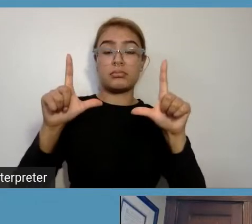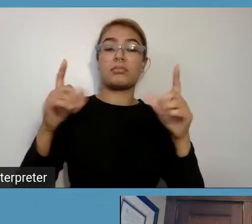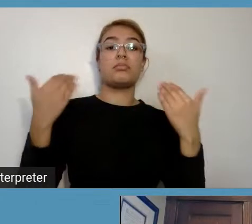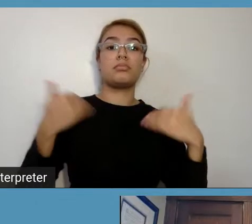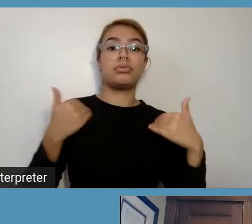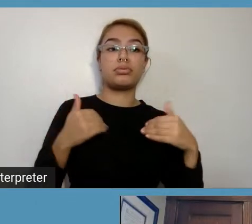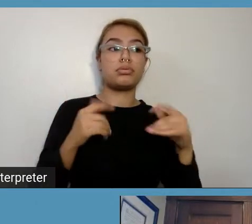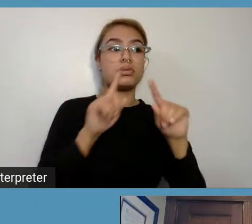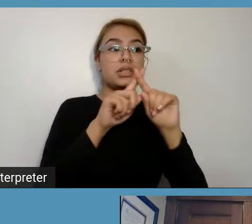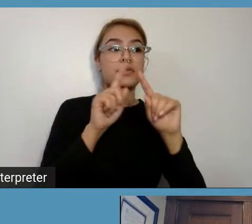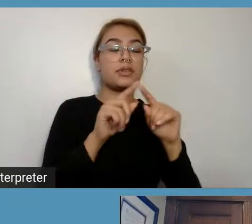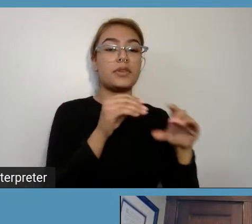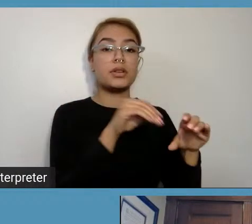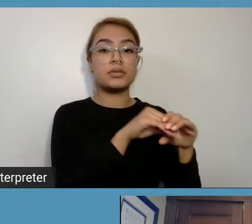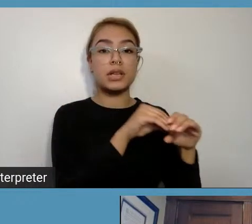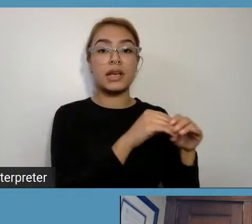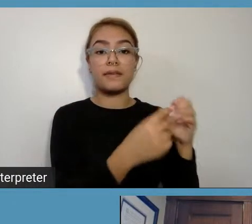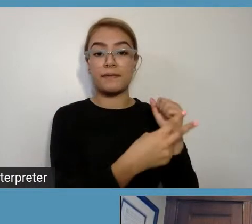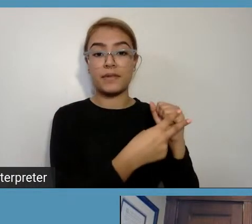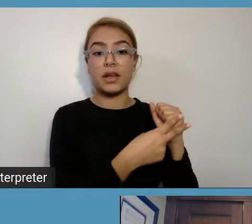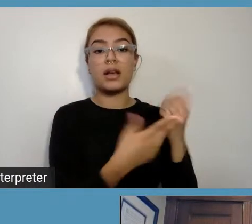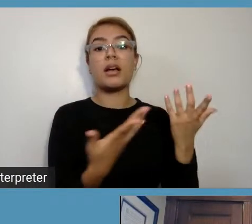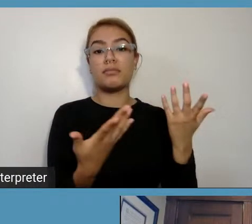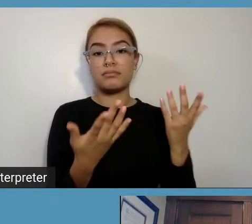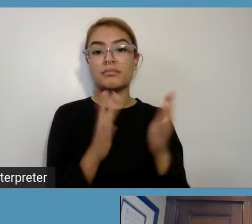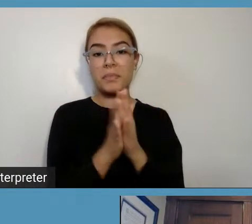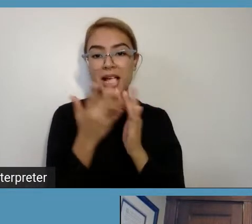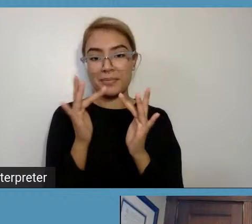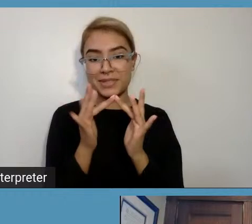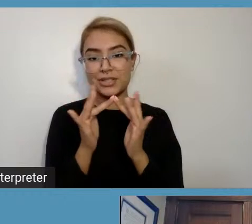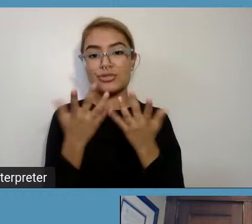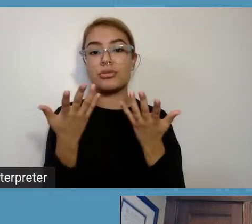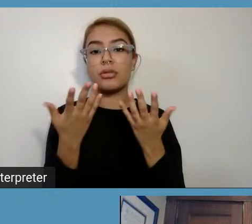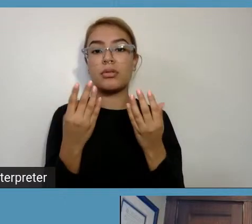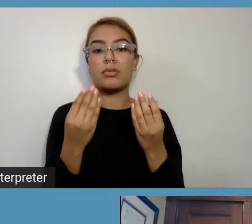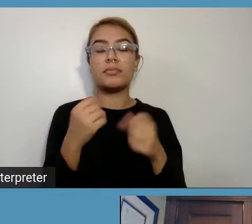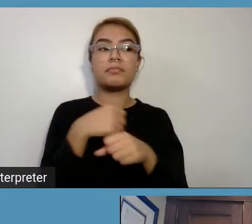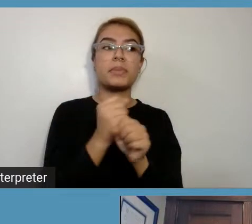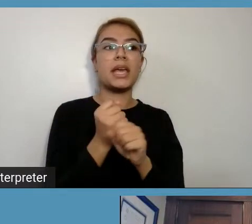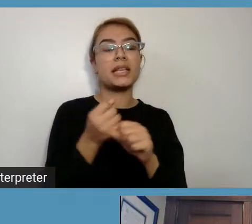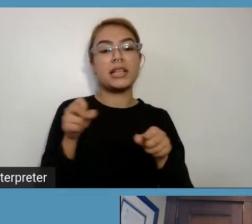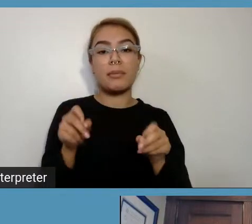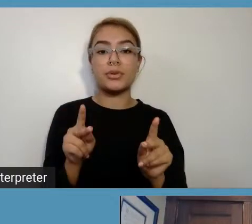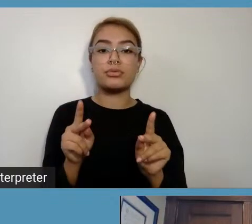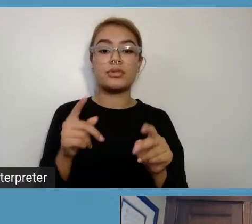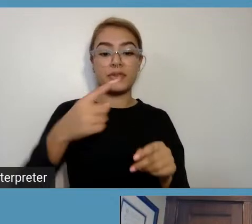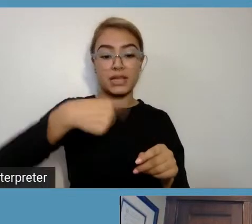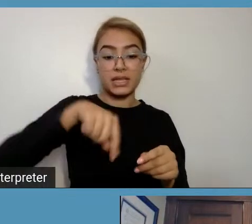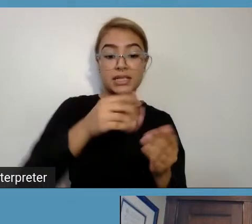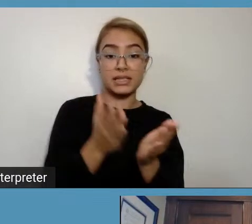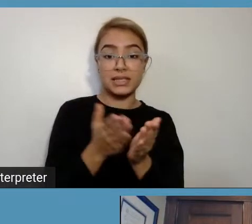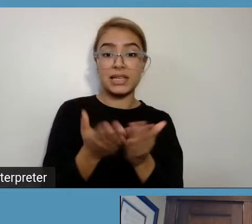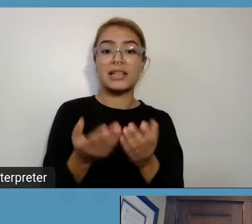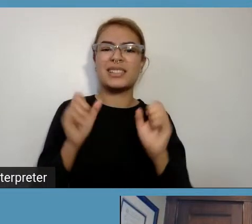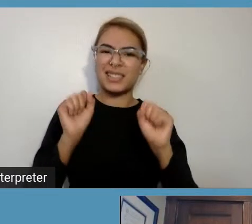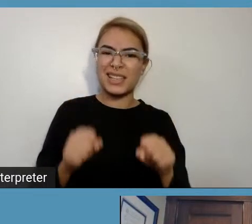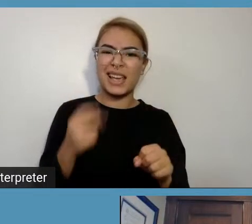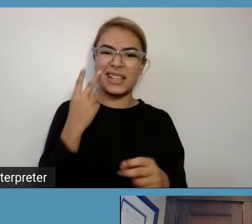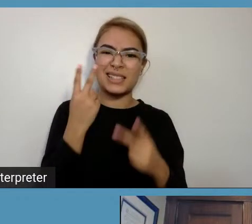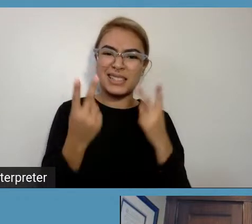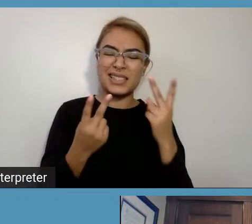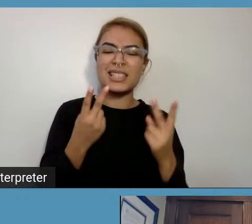that are digitized as well. And so it creates an opportunity for those things to be seen. We're planning to